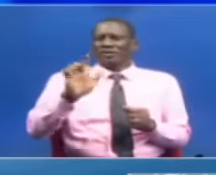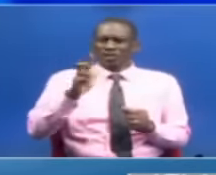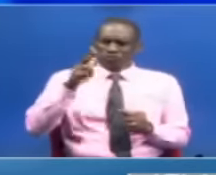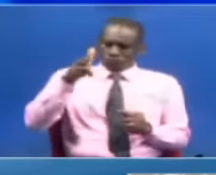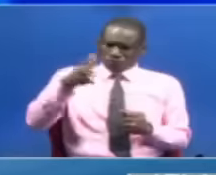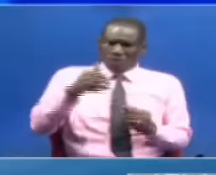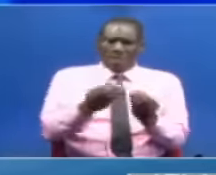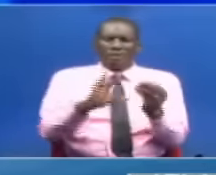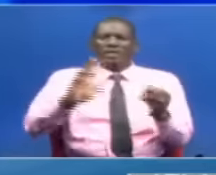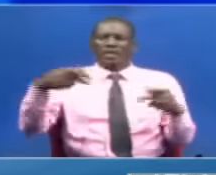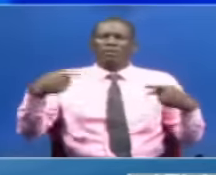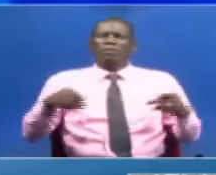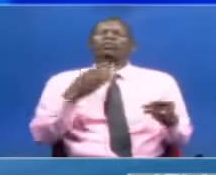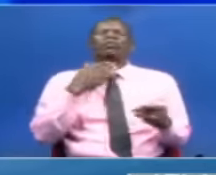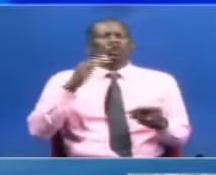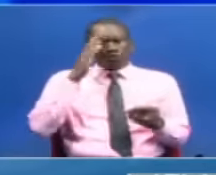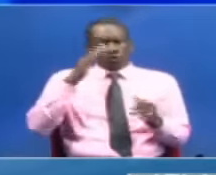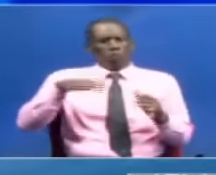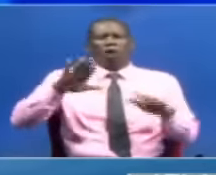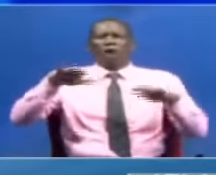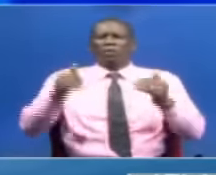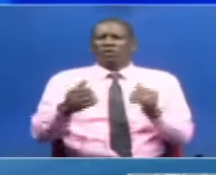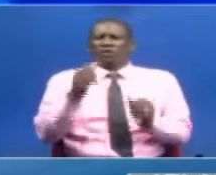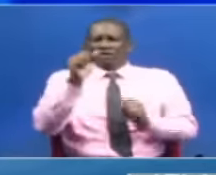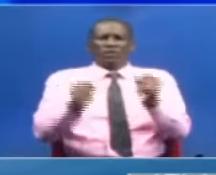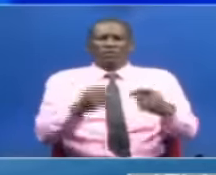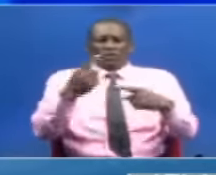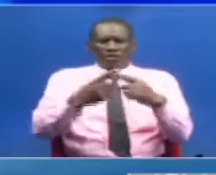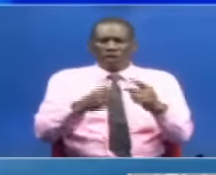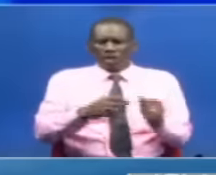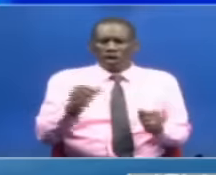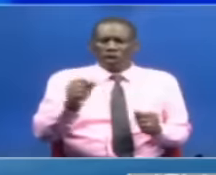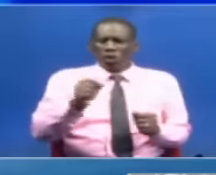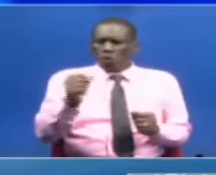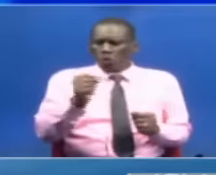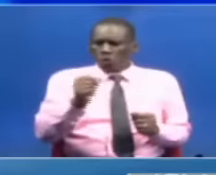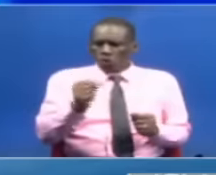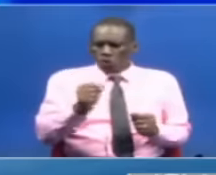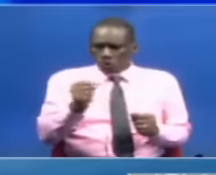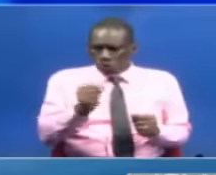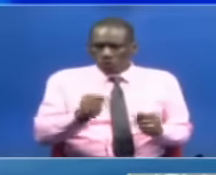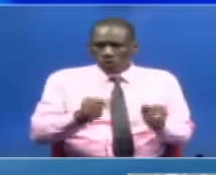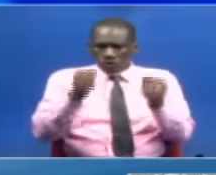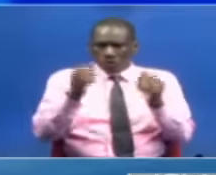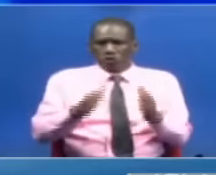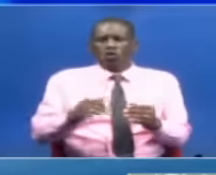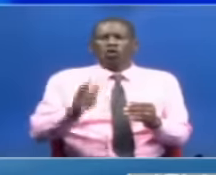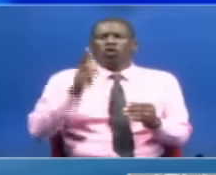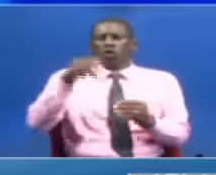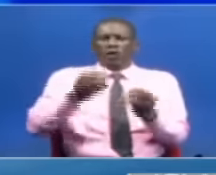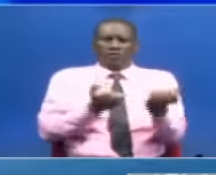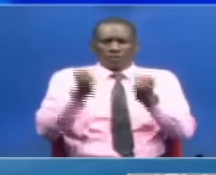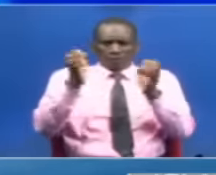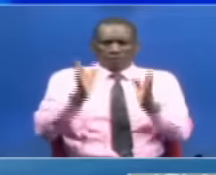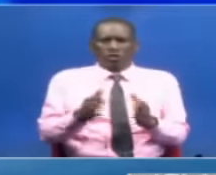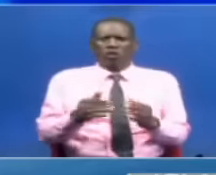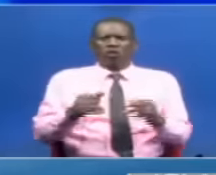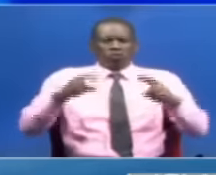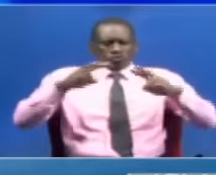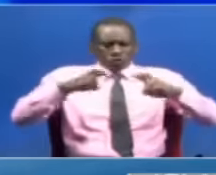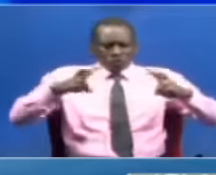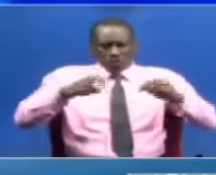Kenyans wanted to know more about the 55-year-old oil baron. The nation team set out to find the rural home of